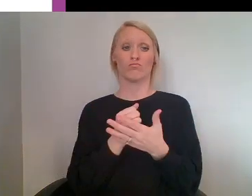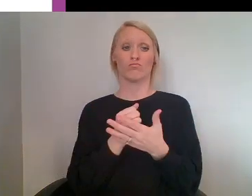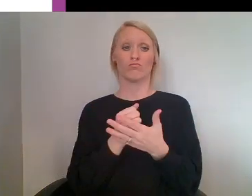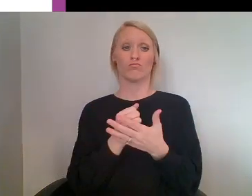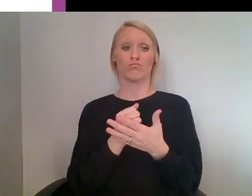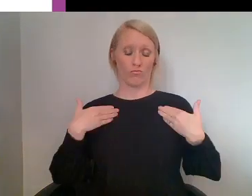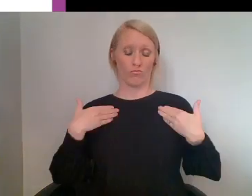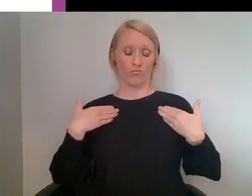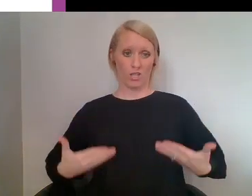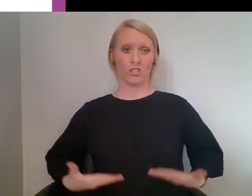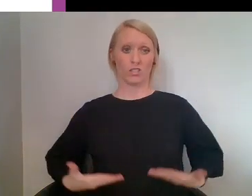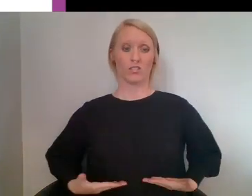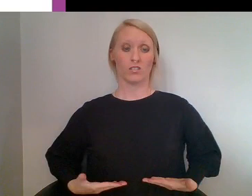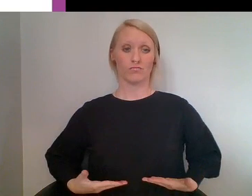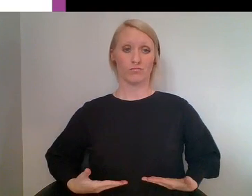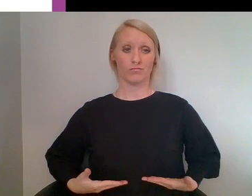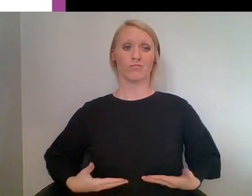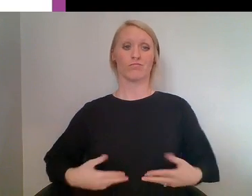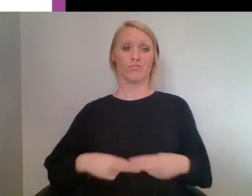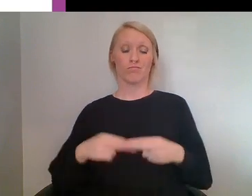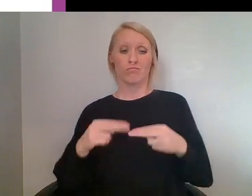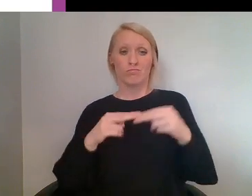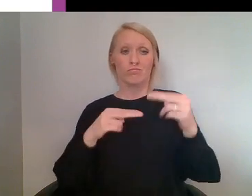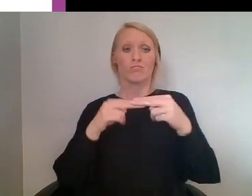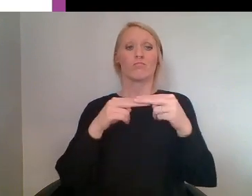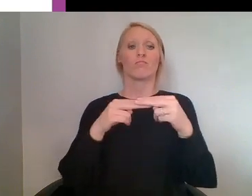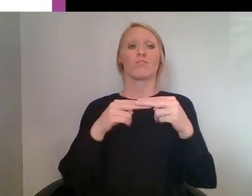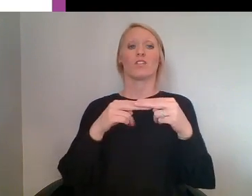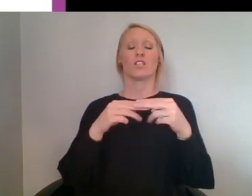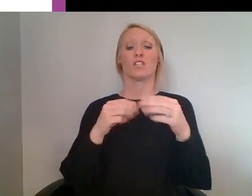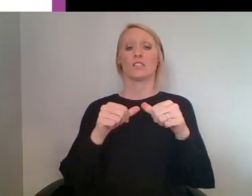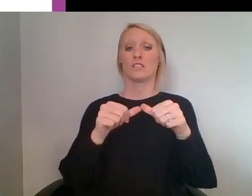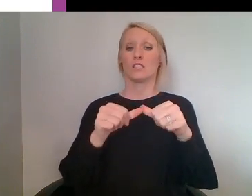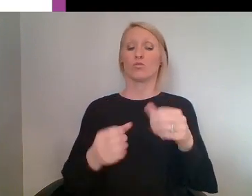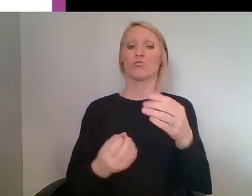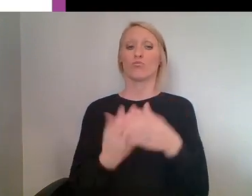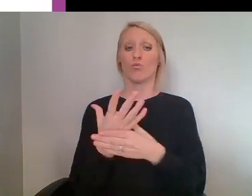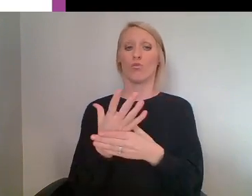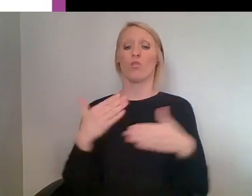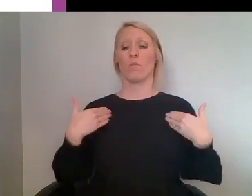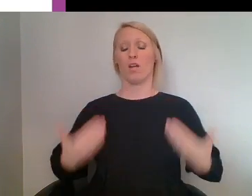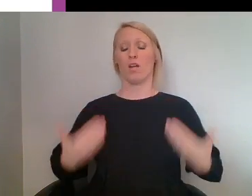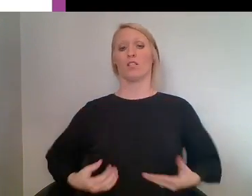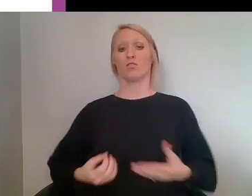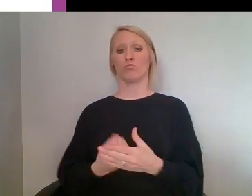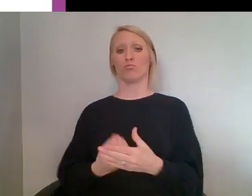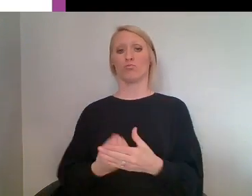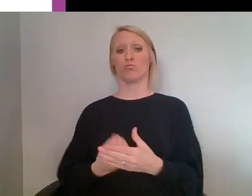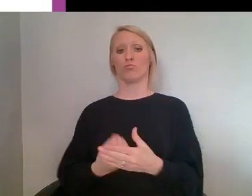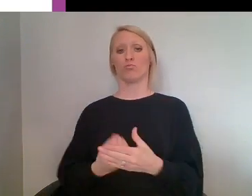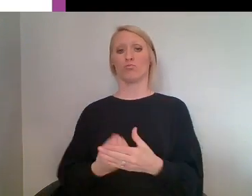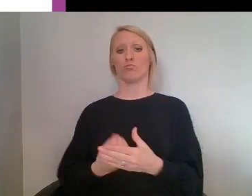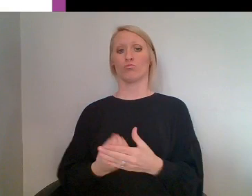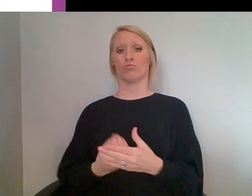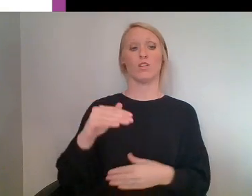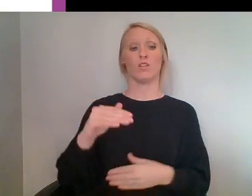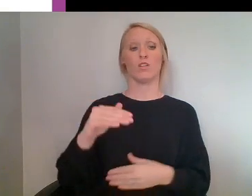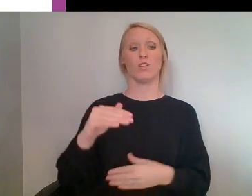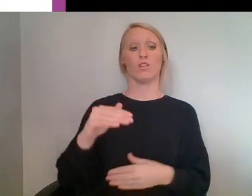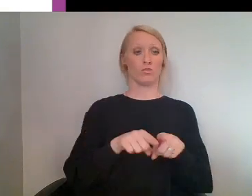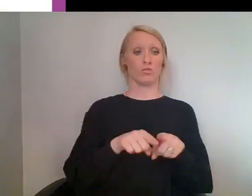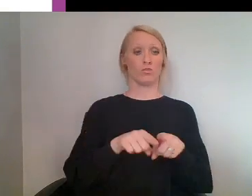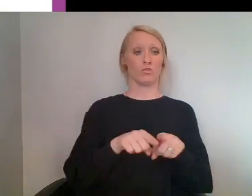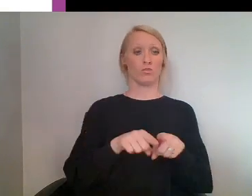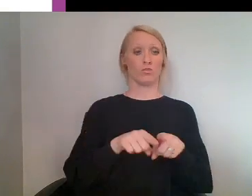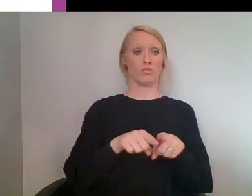build all those body tissues that are growing as your body continues to grow. We also need iron, and proteins contain a lot of iron, especially our